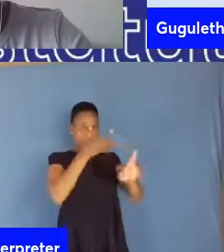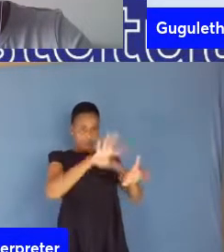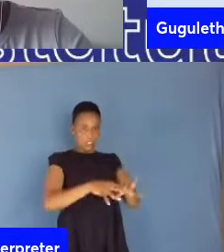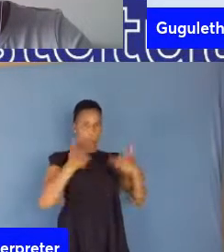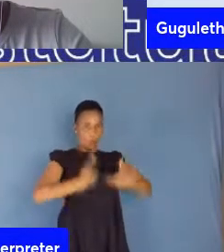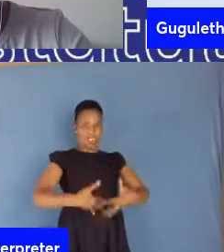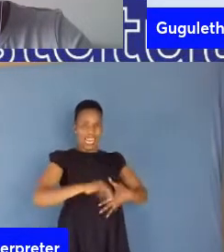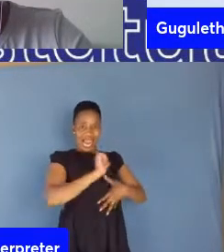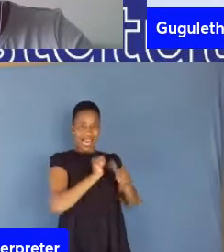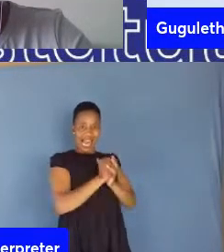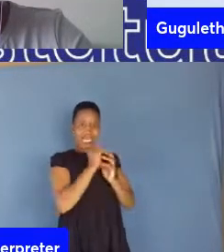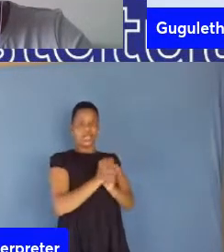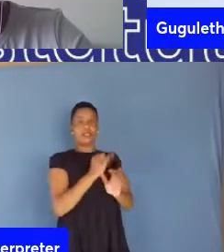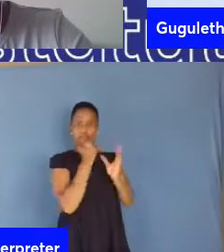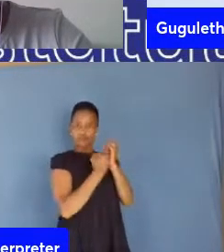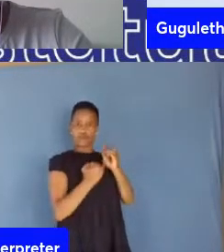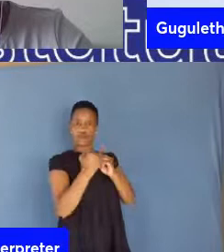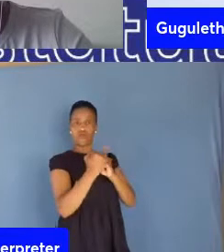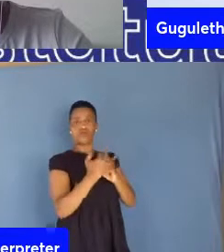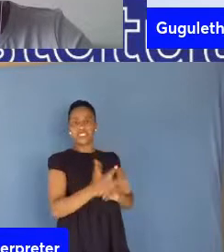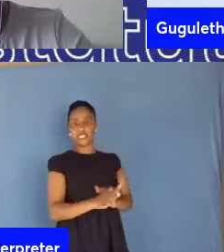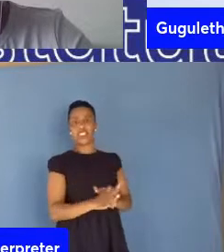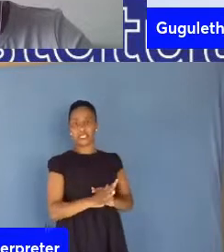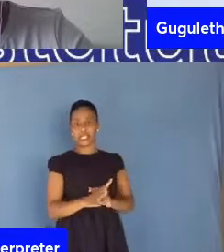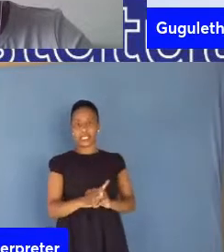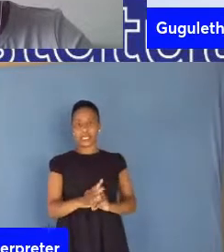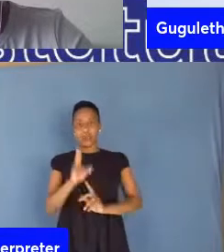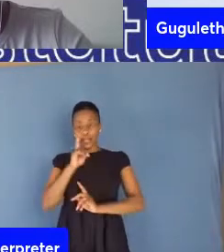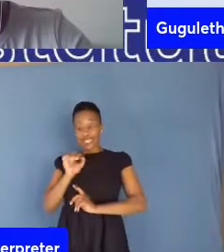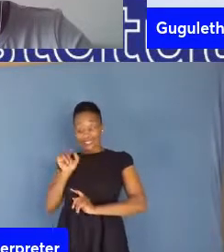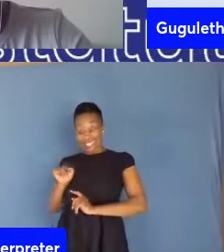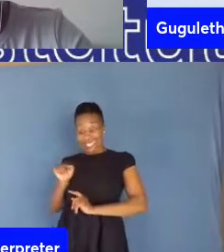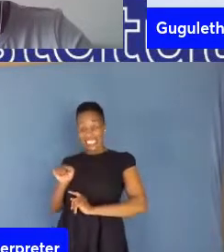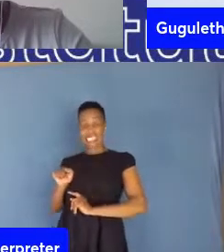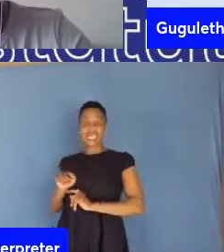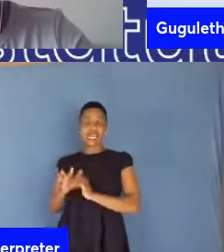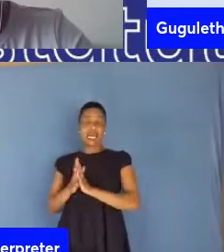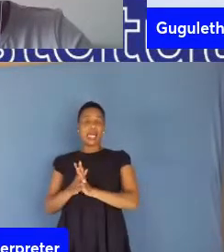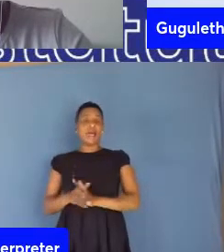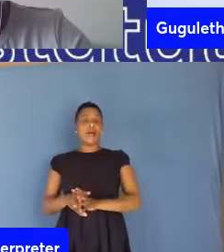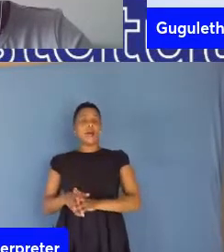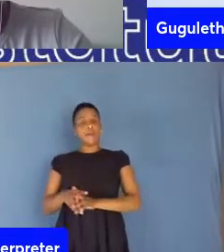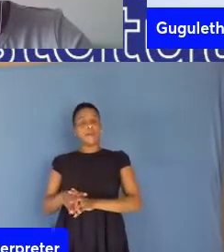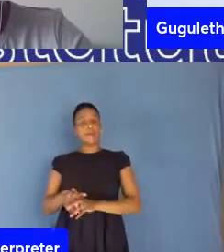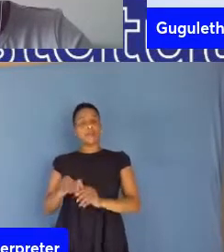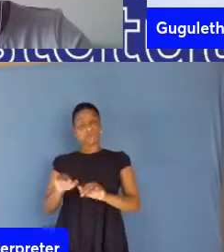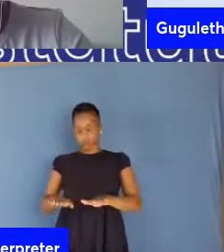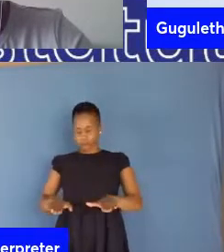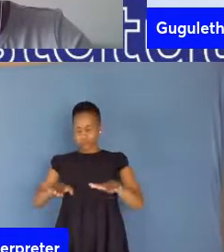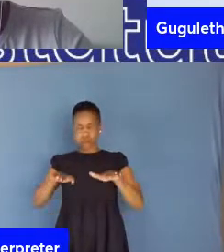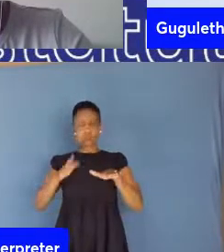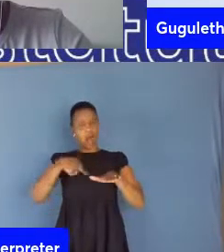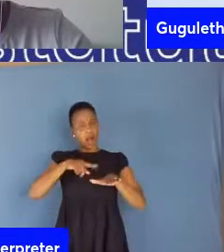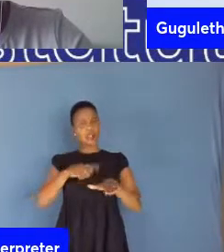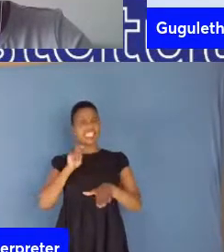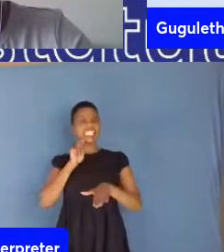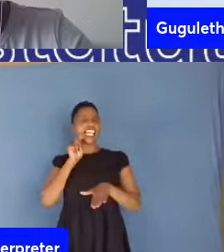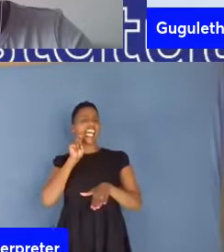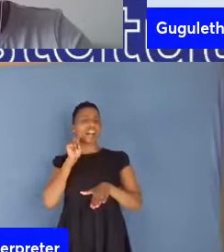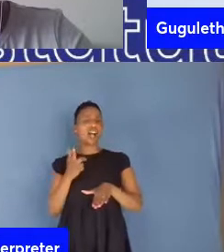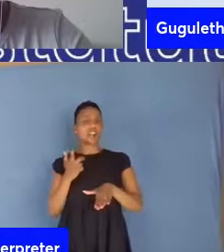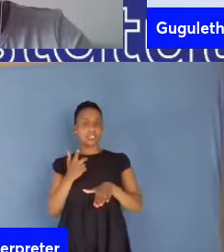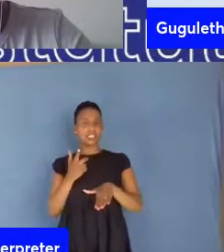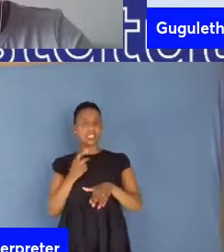etc. And you see this even in teenagers, when you think about how we develop as teenagers, how we think and talk about sex